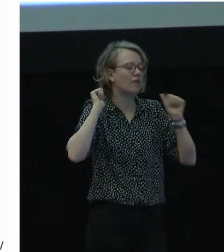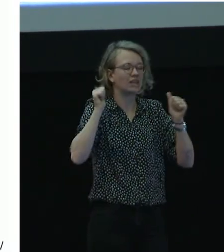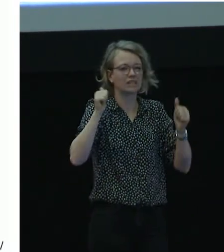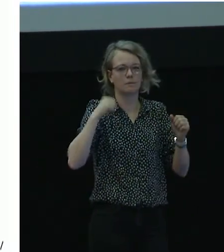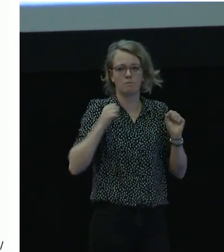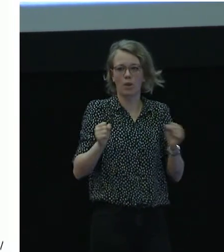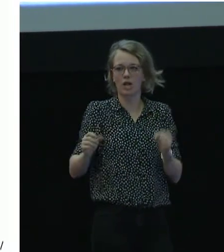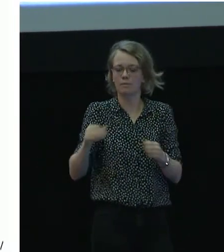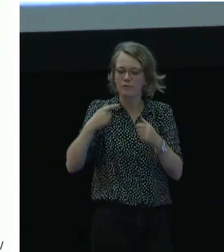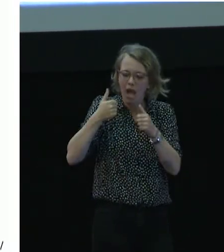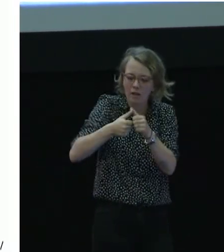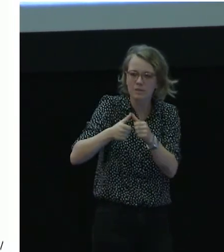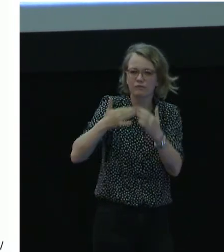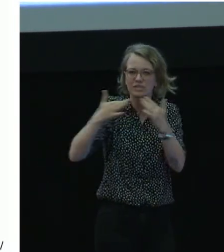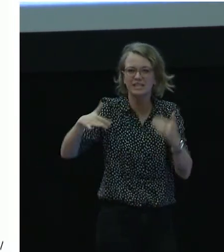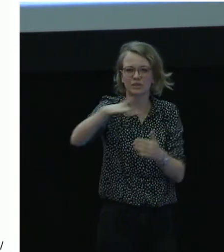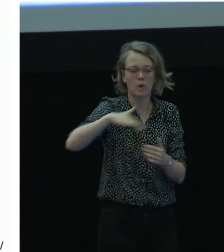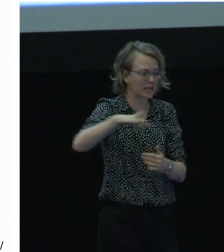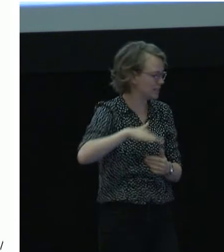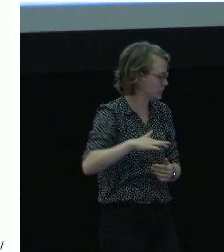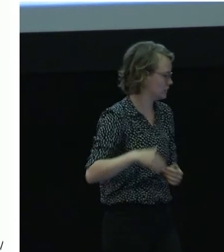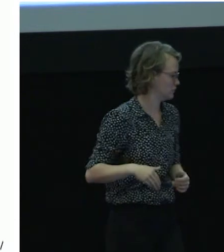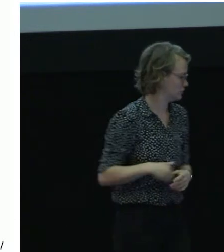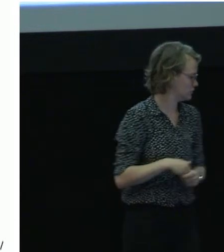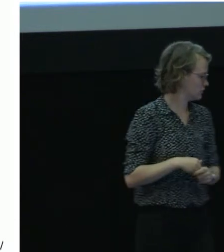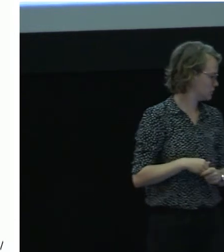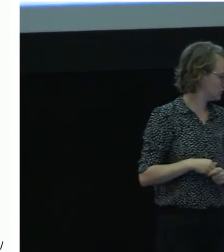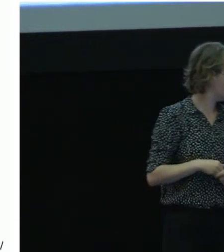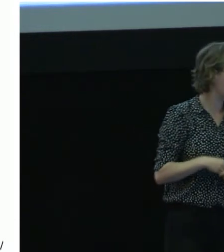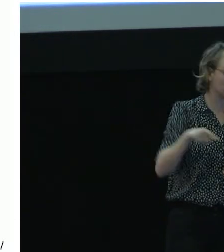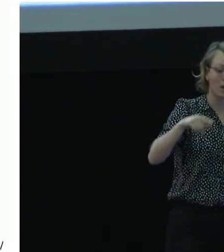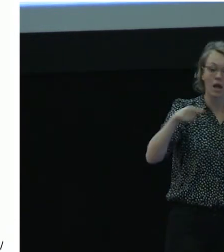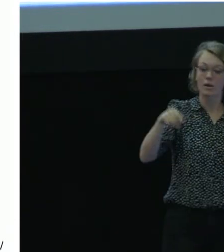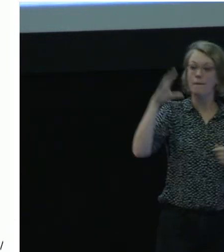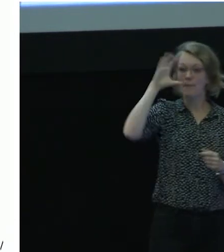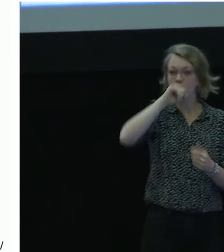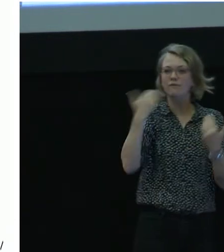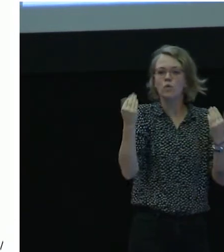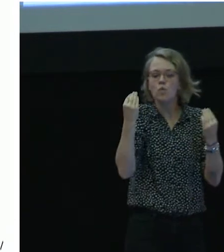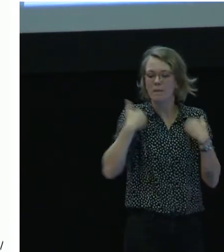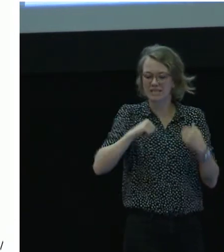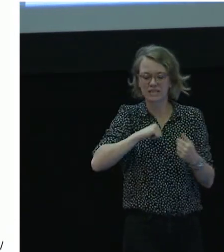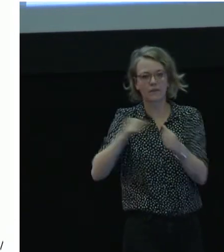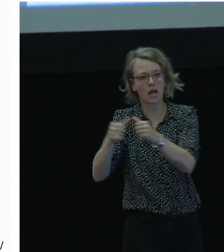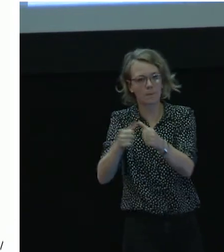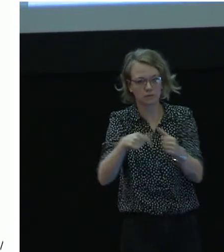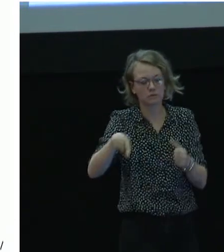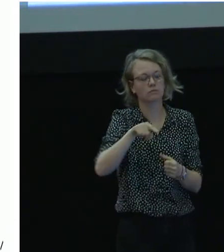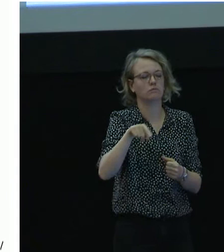before, we are amazing. We have amazing capabilities to adapt